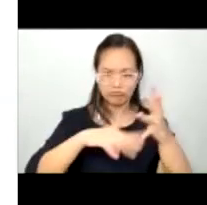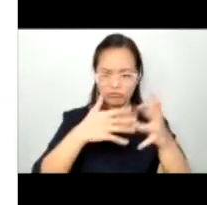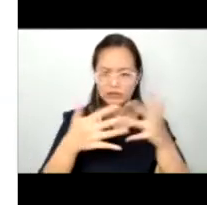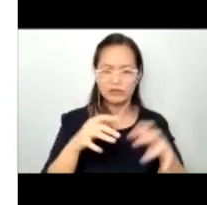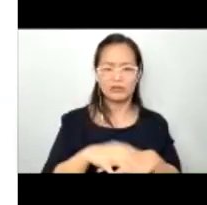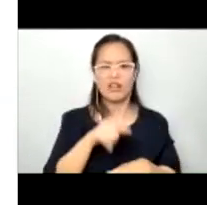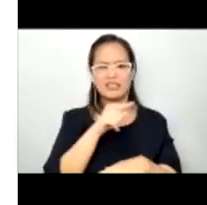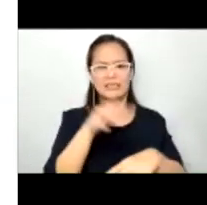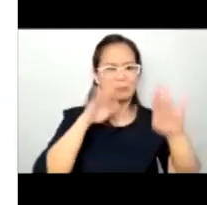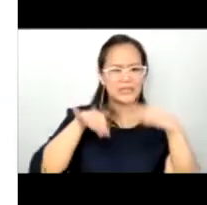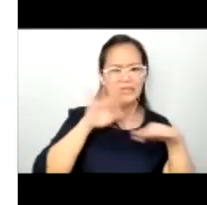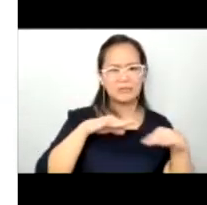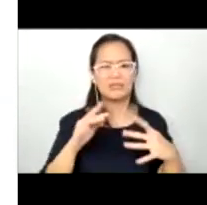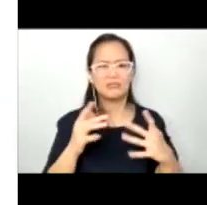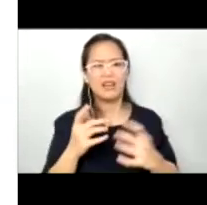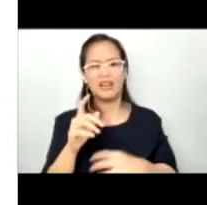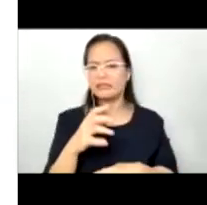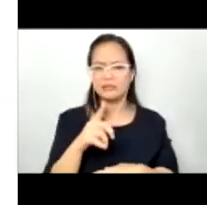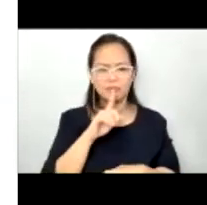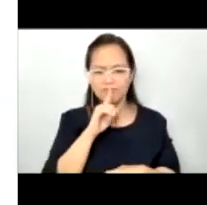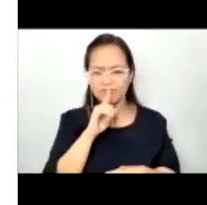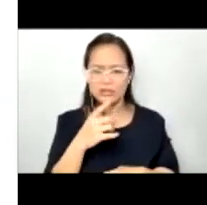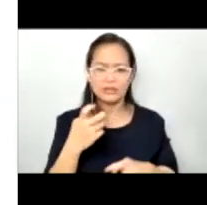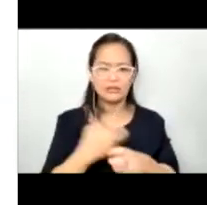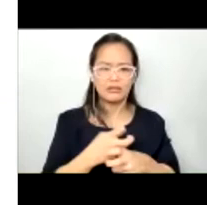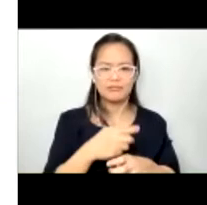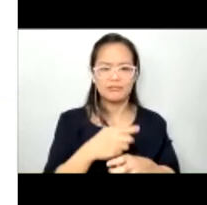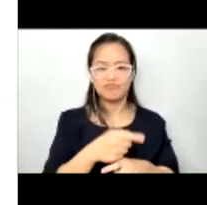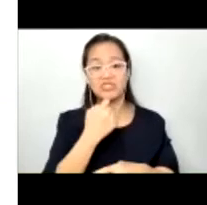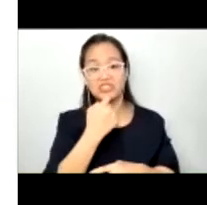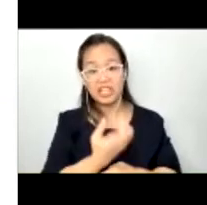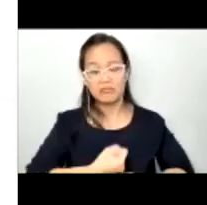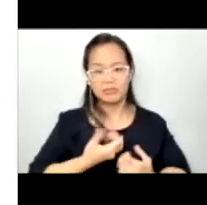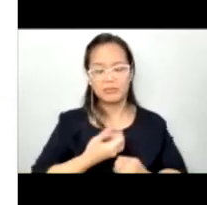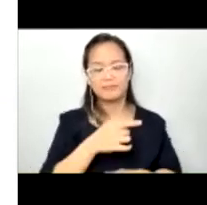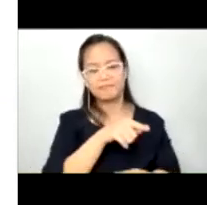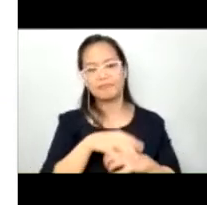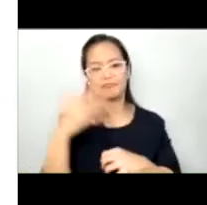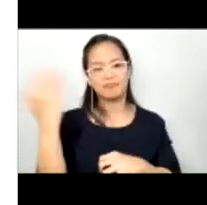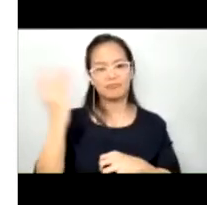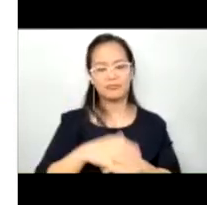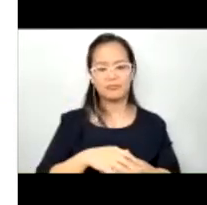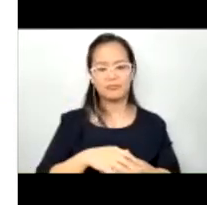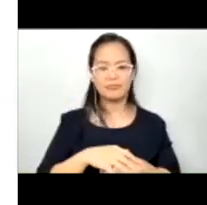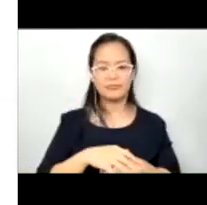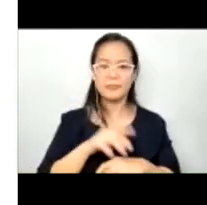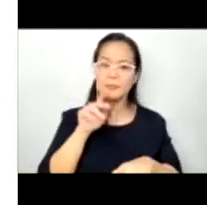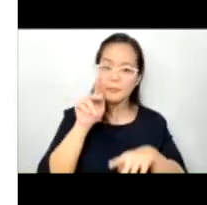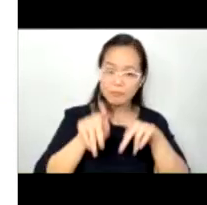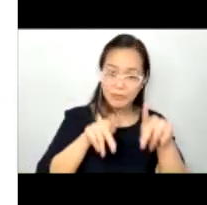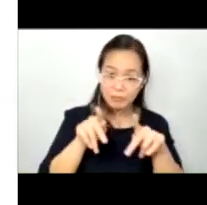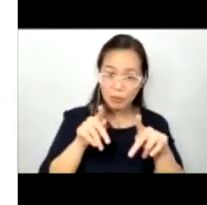going on there, they were saying that people hated other groups of